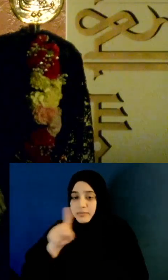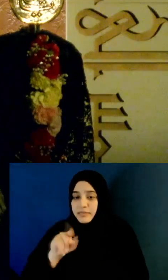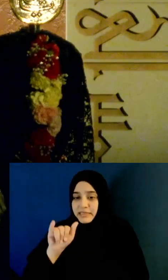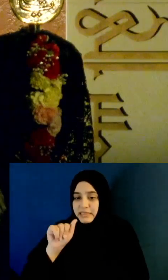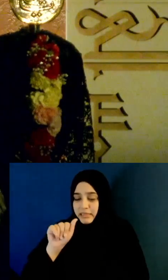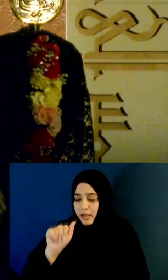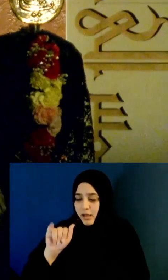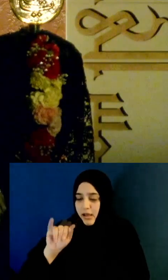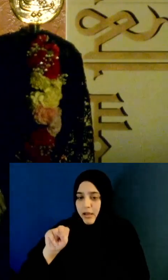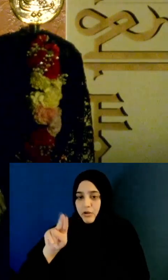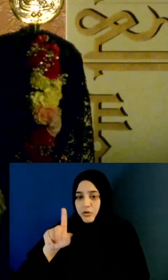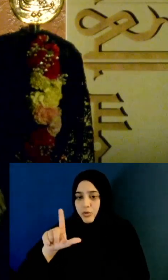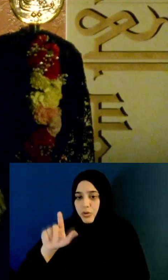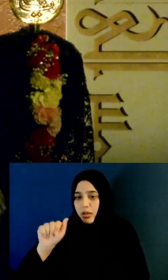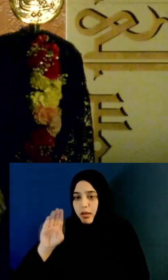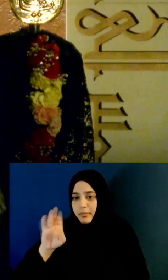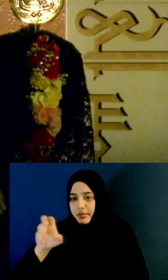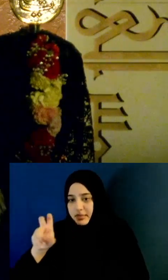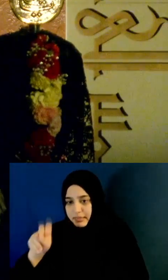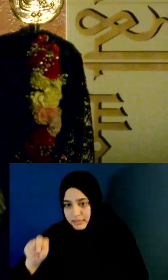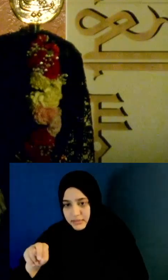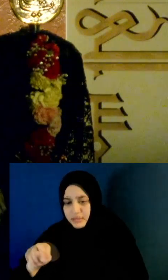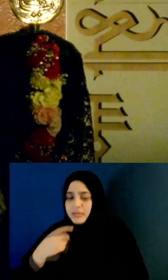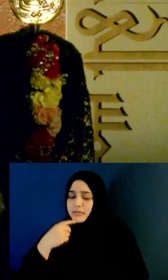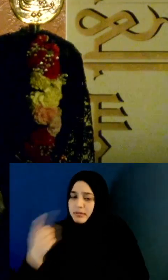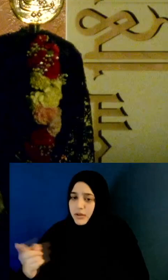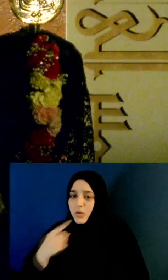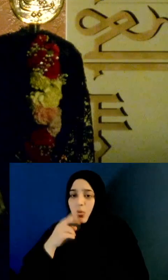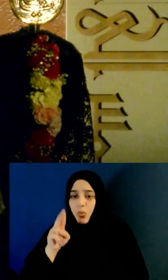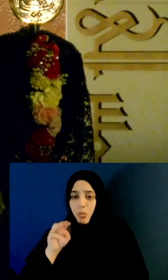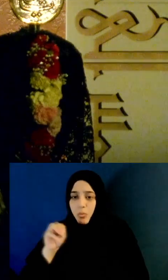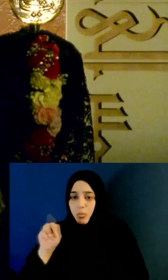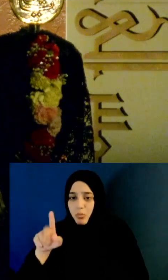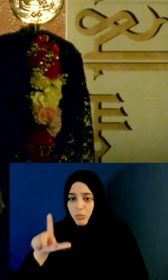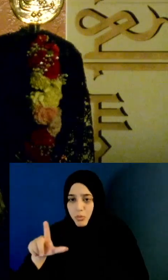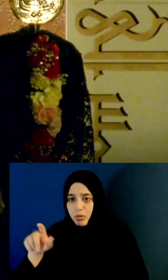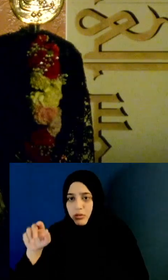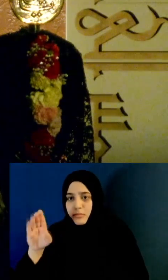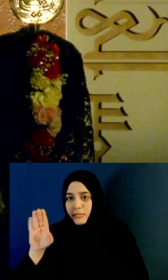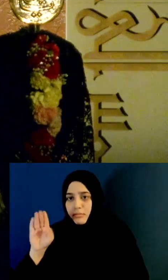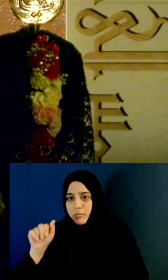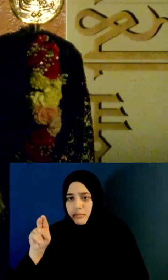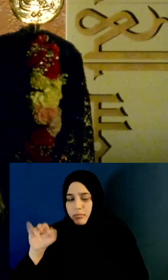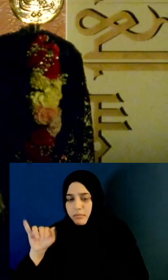realized that when Abbas has been mentioned, you do not cry.